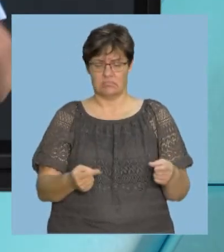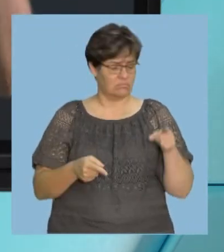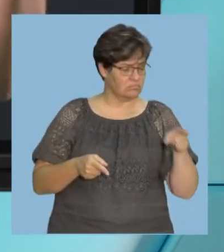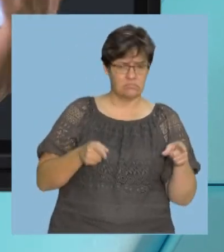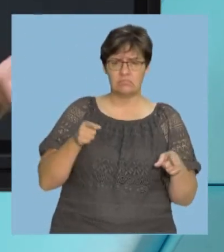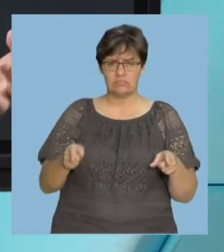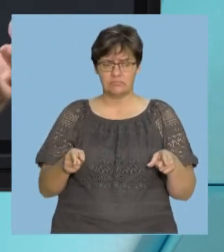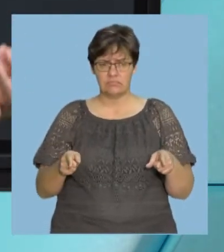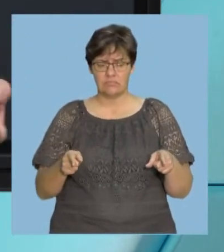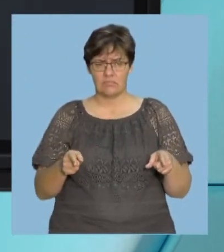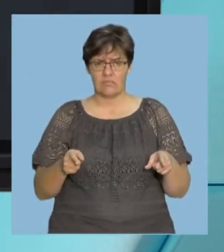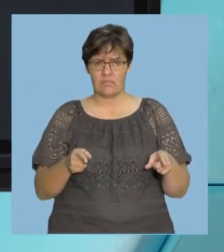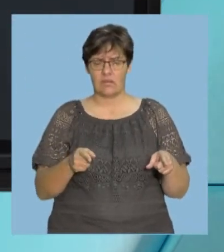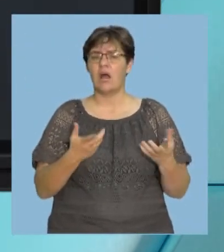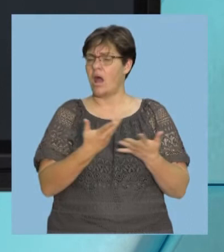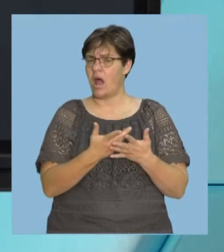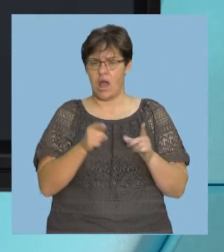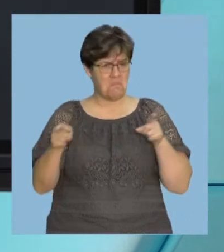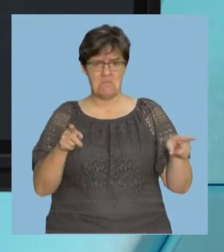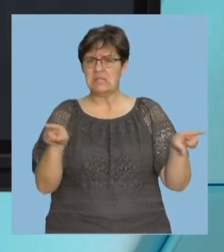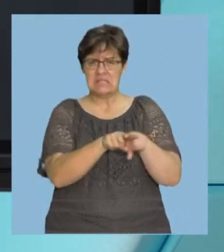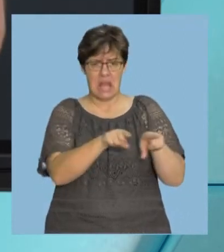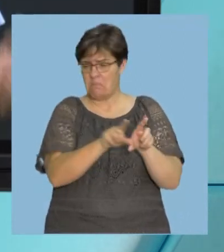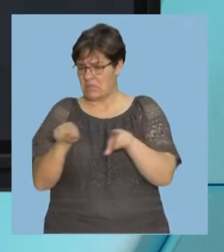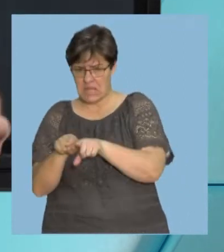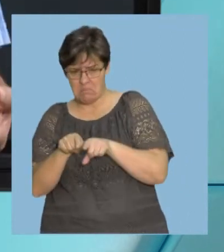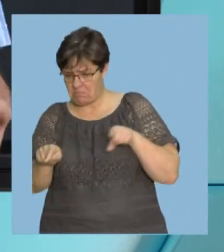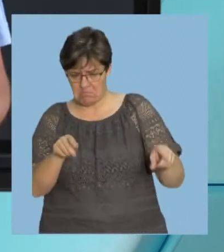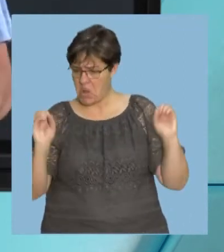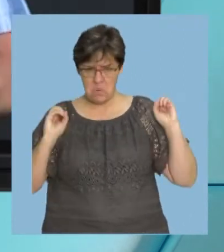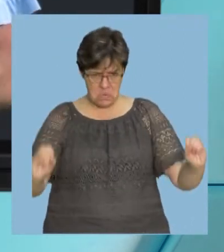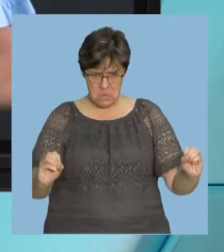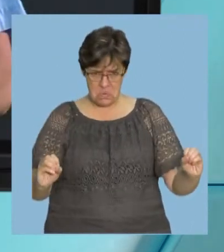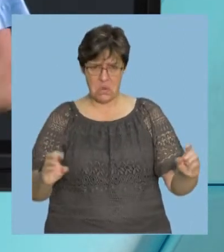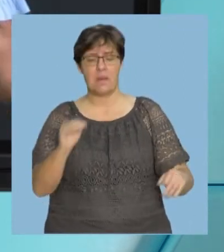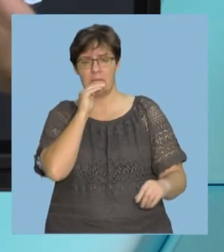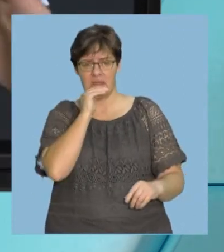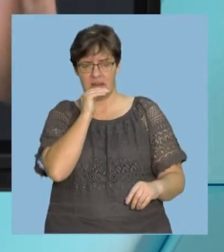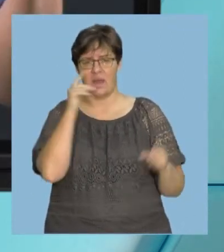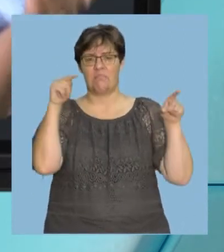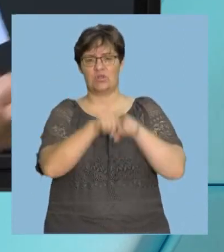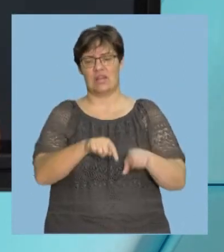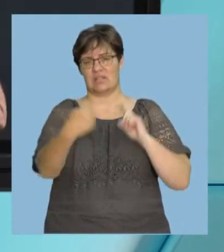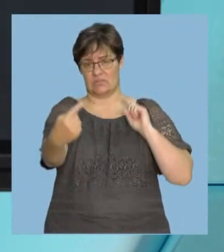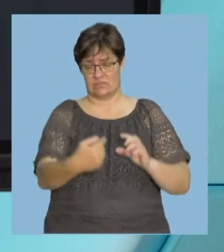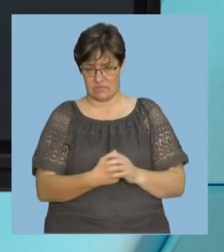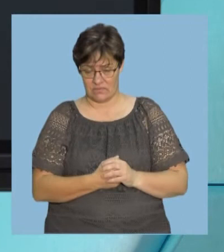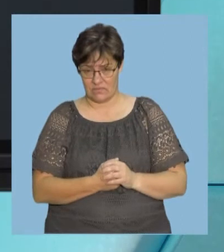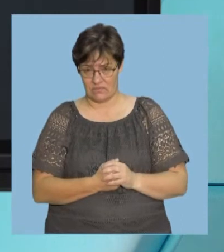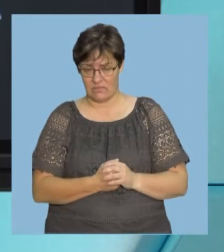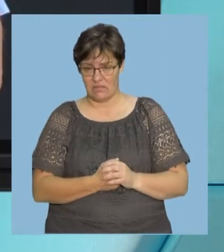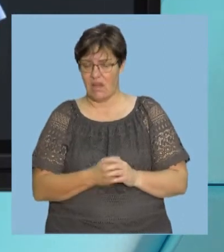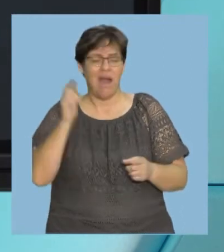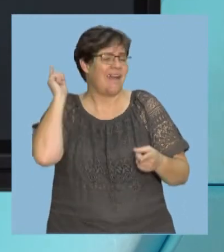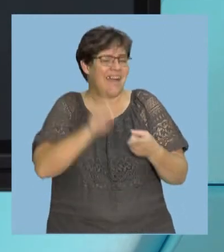If these events do not have anything in common, then they are mutually exclusive. So